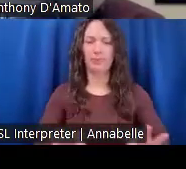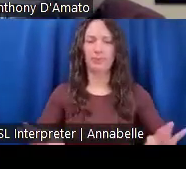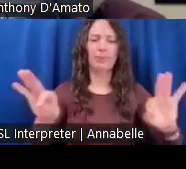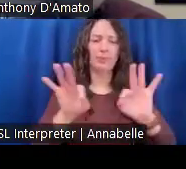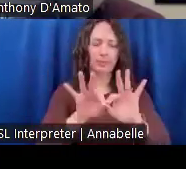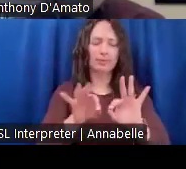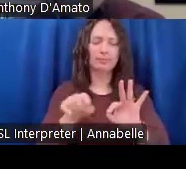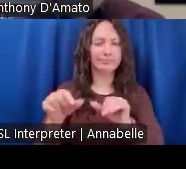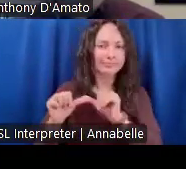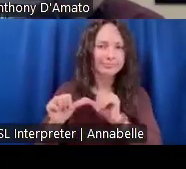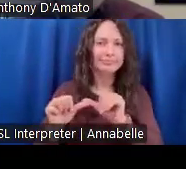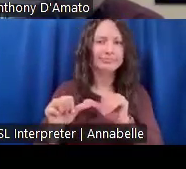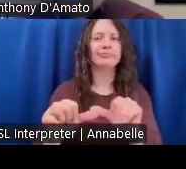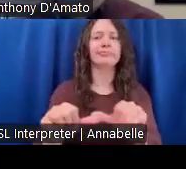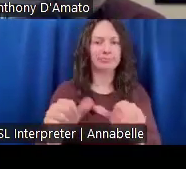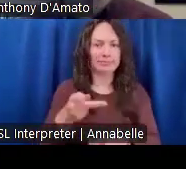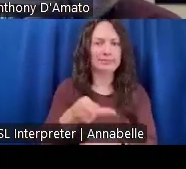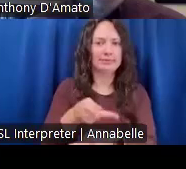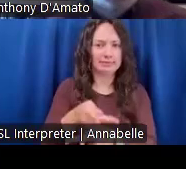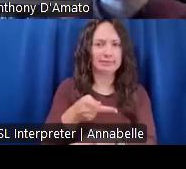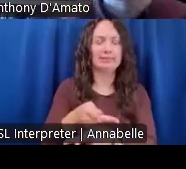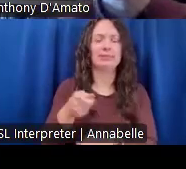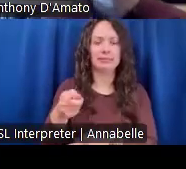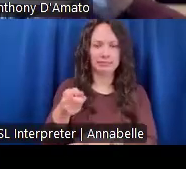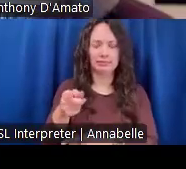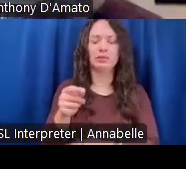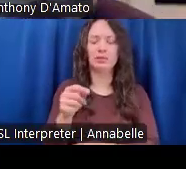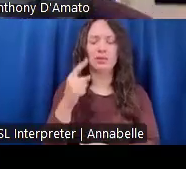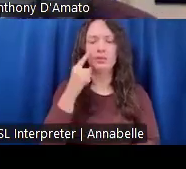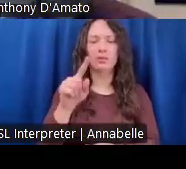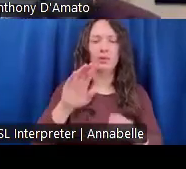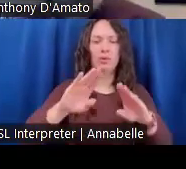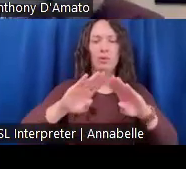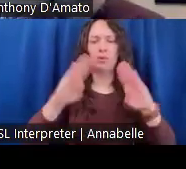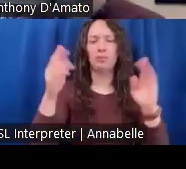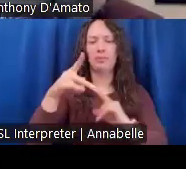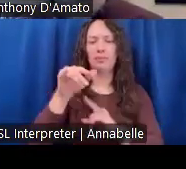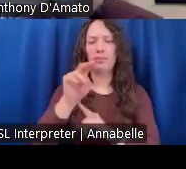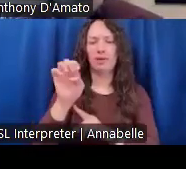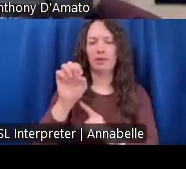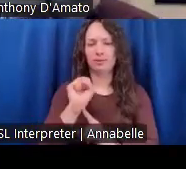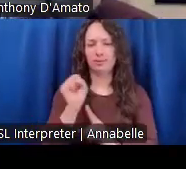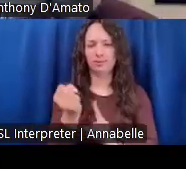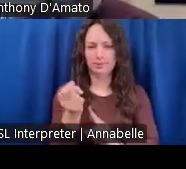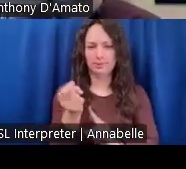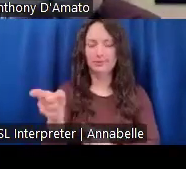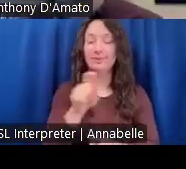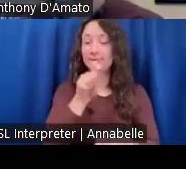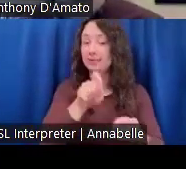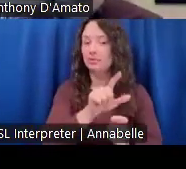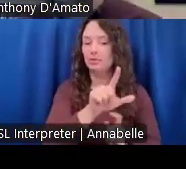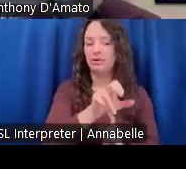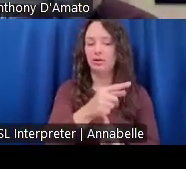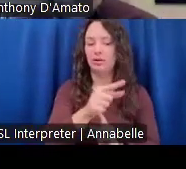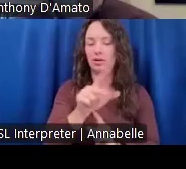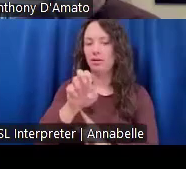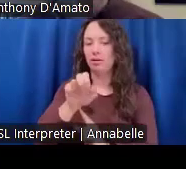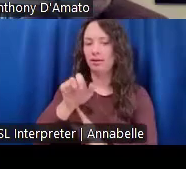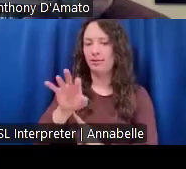can grassy herbaceous ground cover in a lot of our open pine situations, in particular longleaf pine. Next